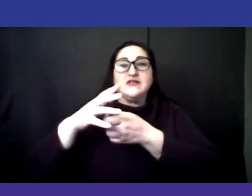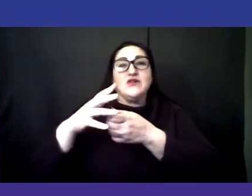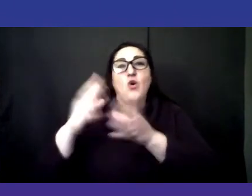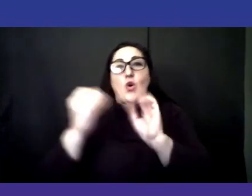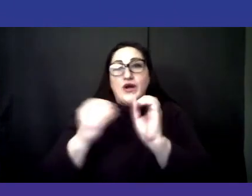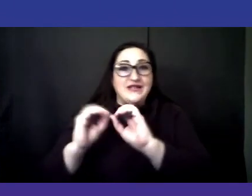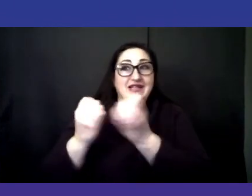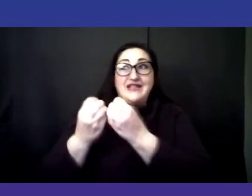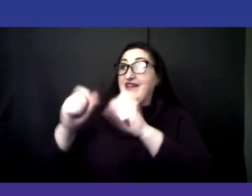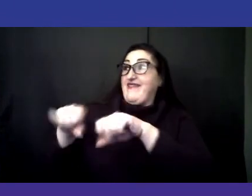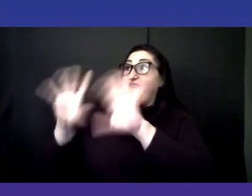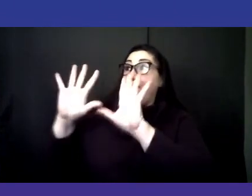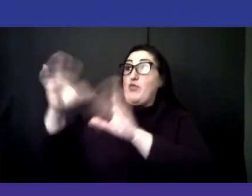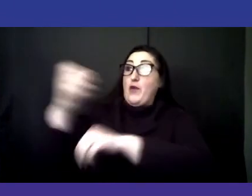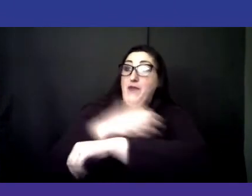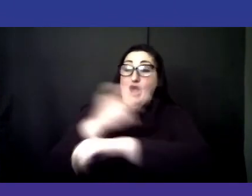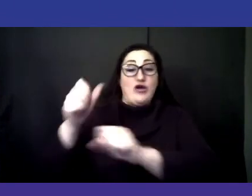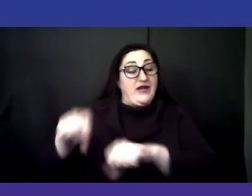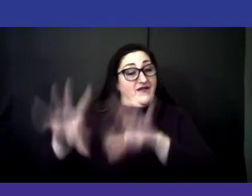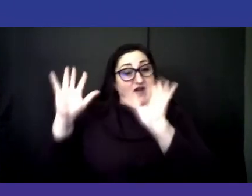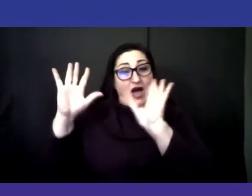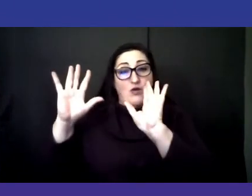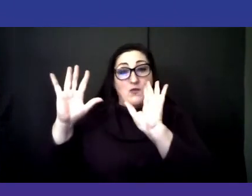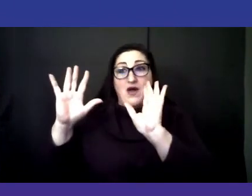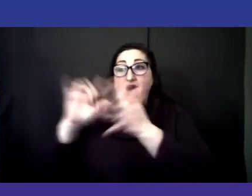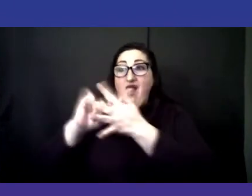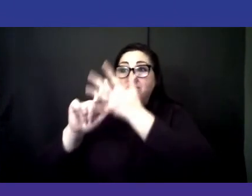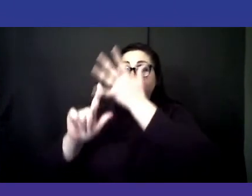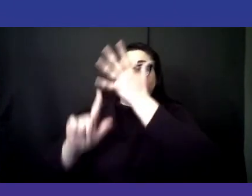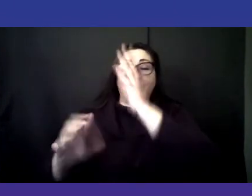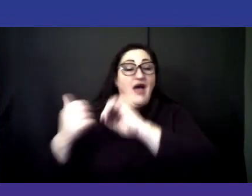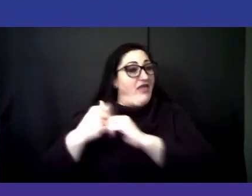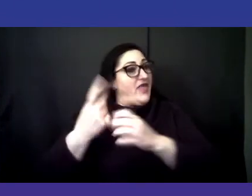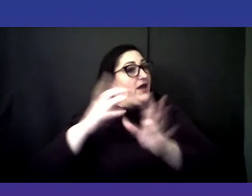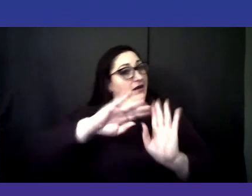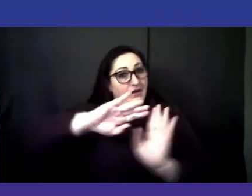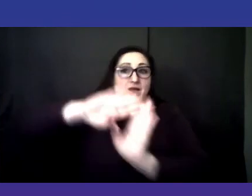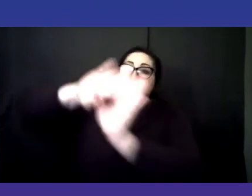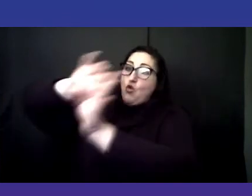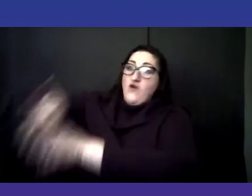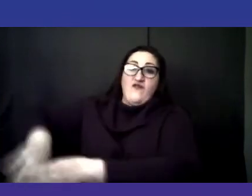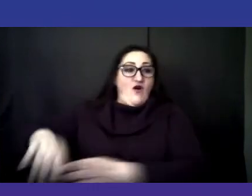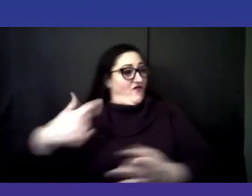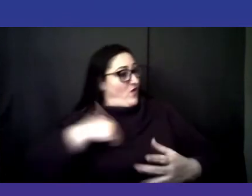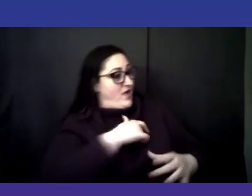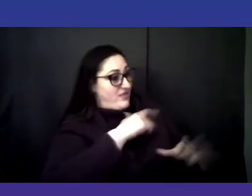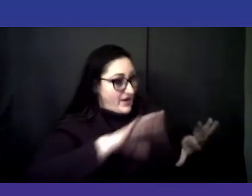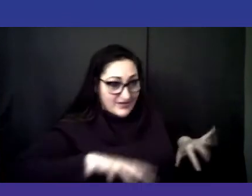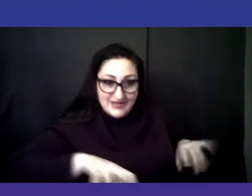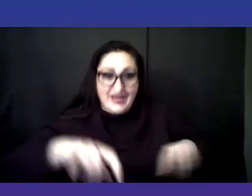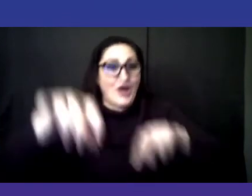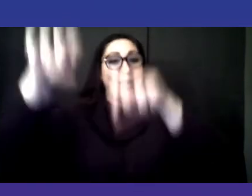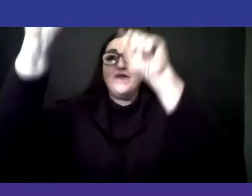is the thing that we are moving into 2035 to do as we're closing,